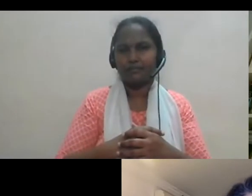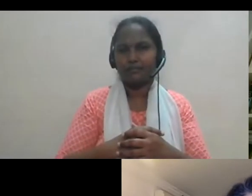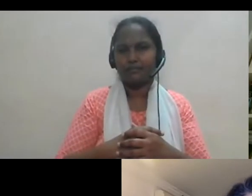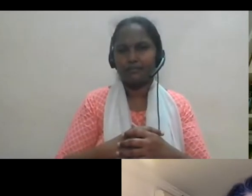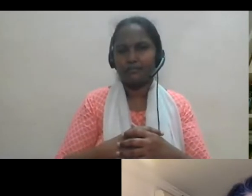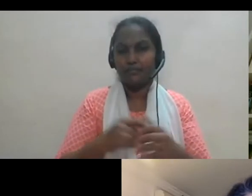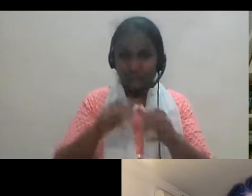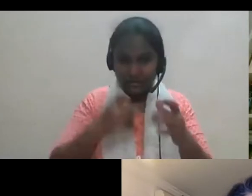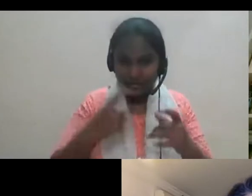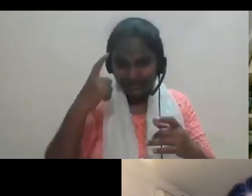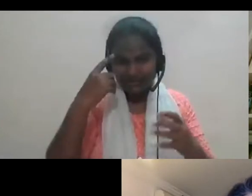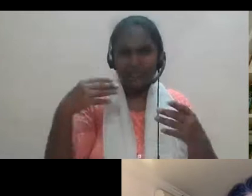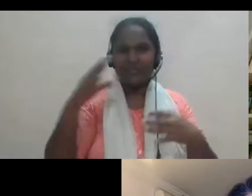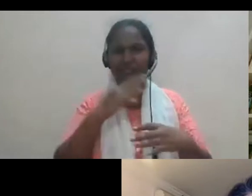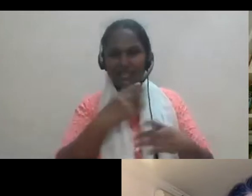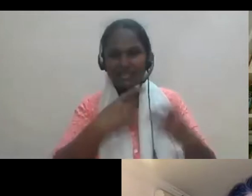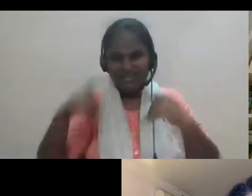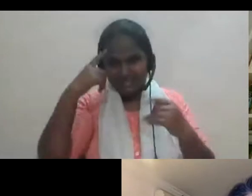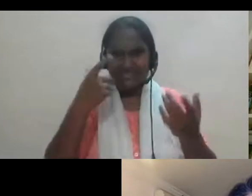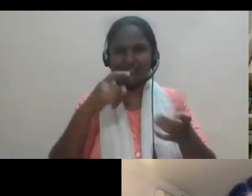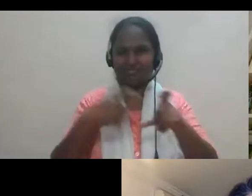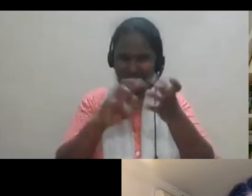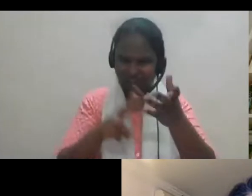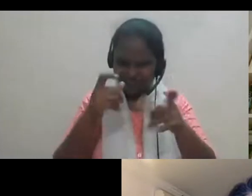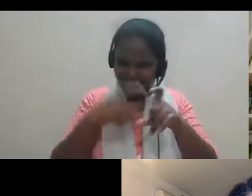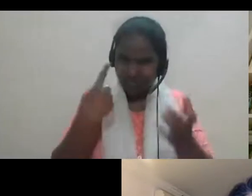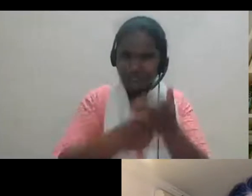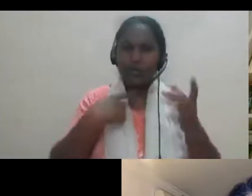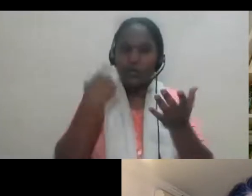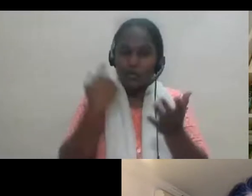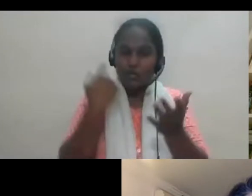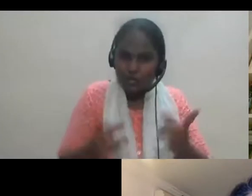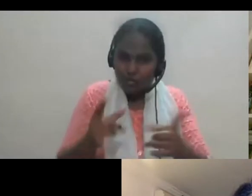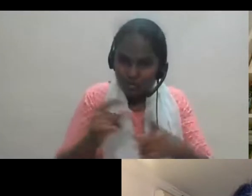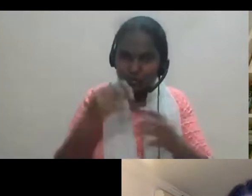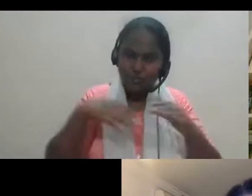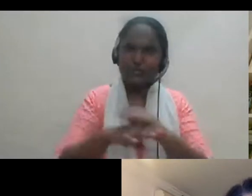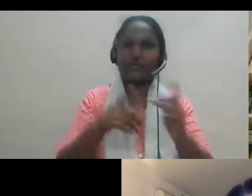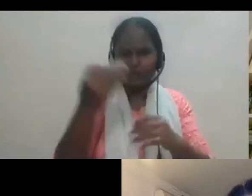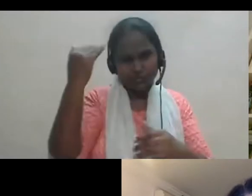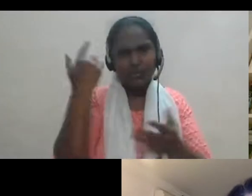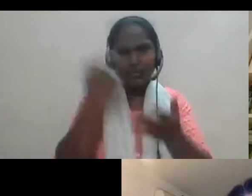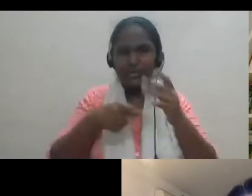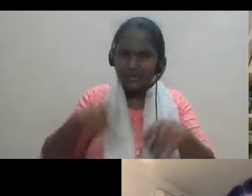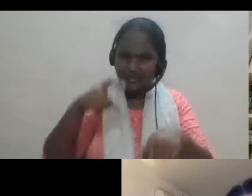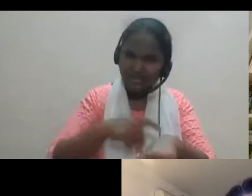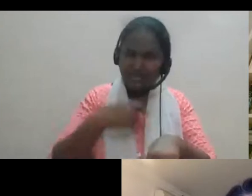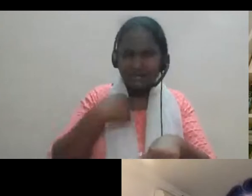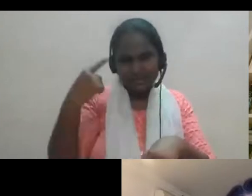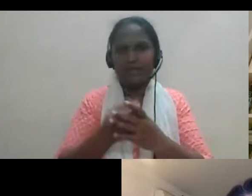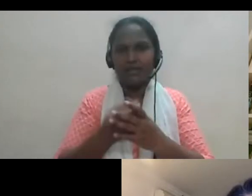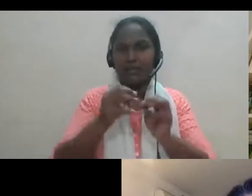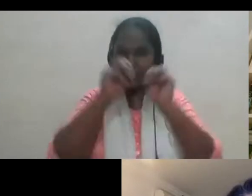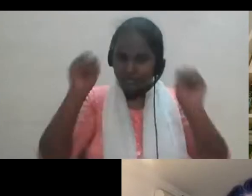as a phrase, let's say, as an enunciation, but okay, what do we do with it, you know? And it's a time when I think